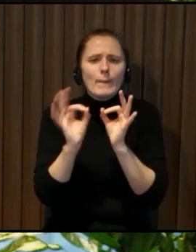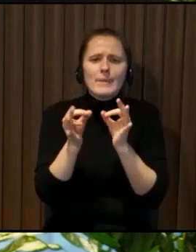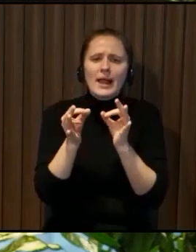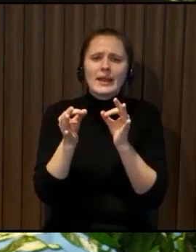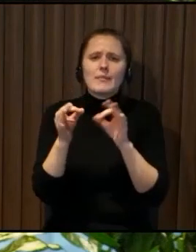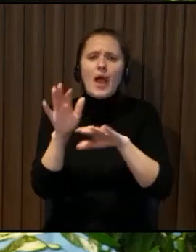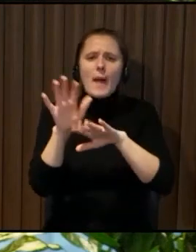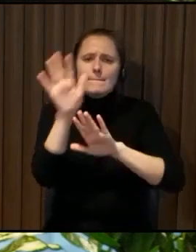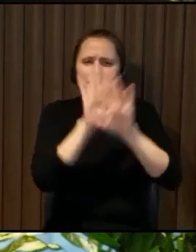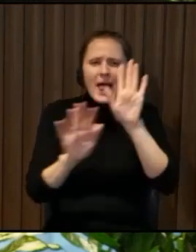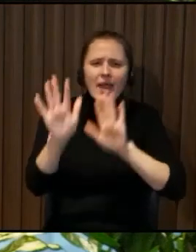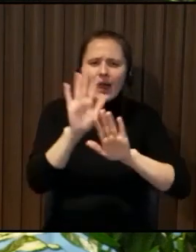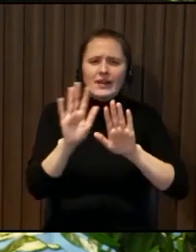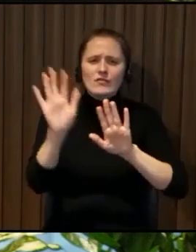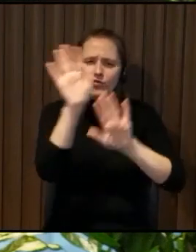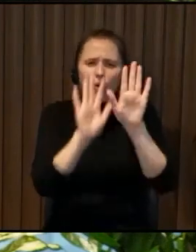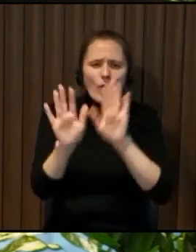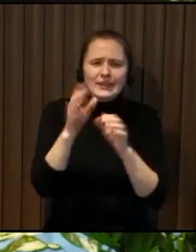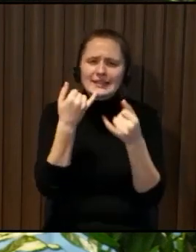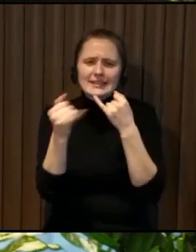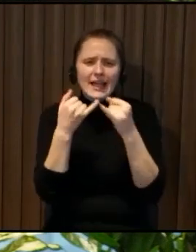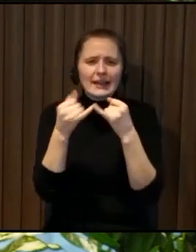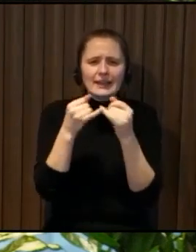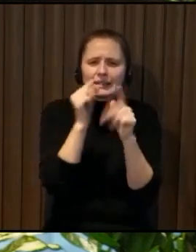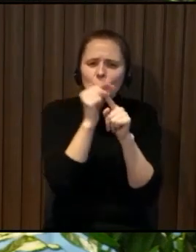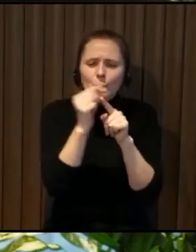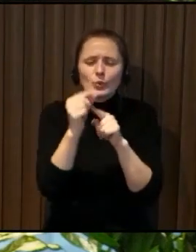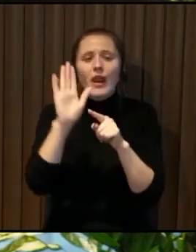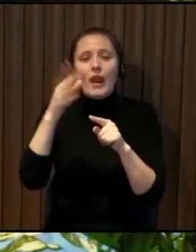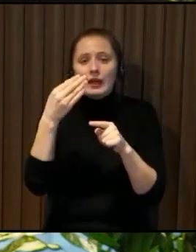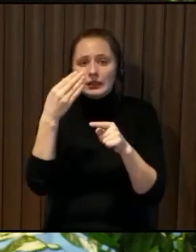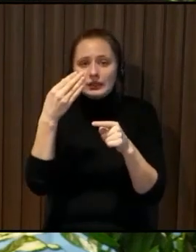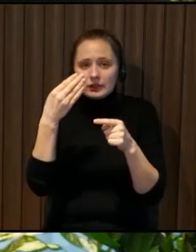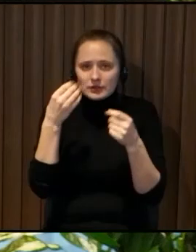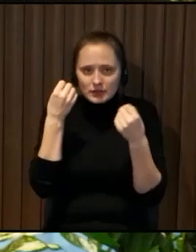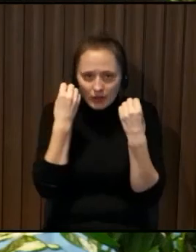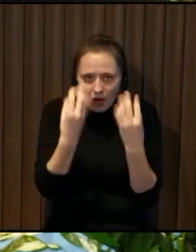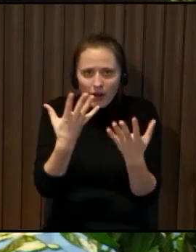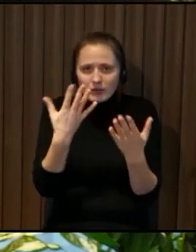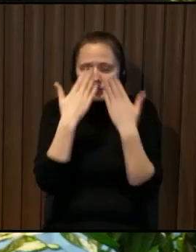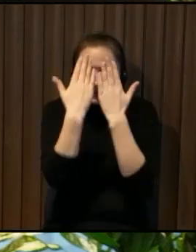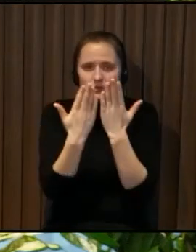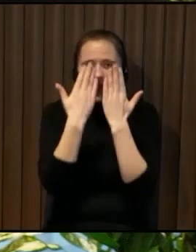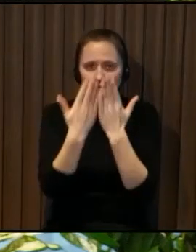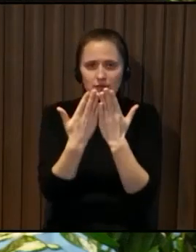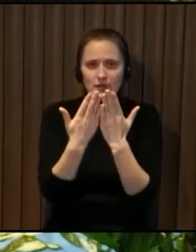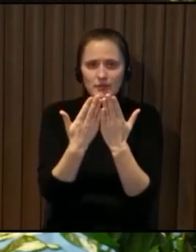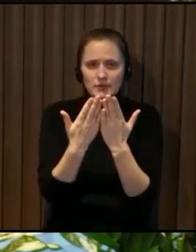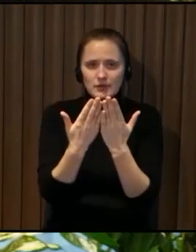fonts and also gray background and yellow letters, so there is a